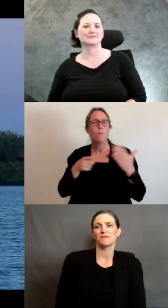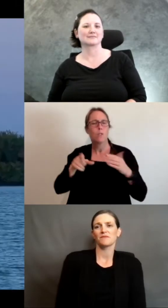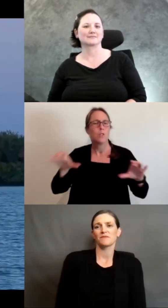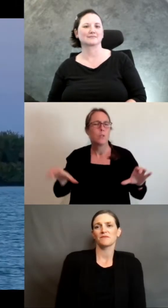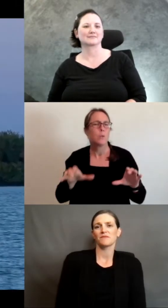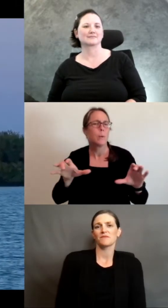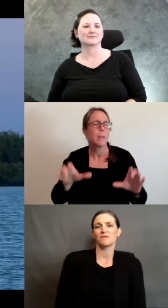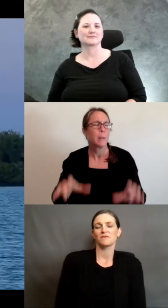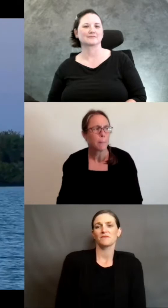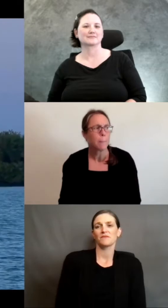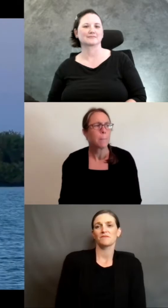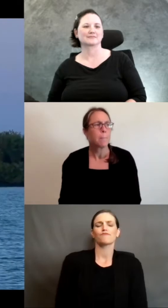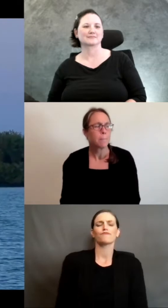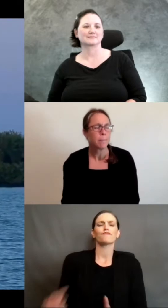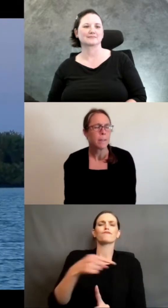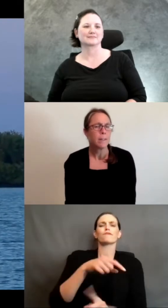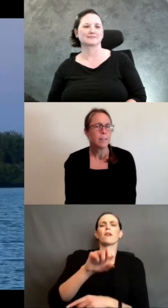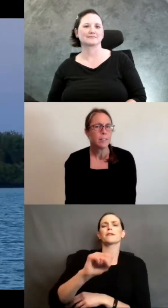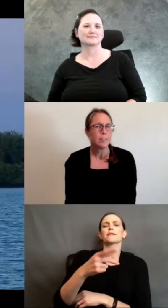Back on the spaceship,